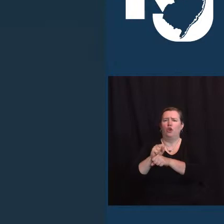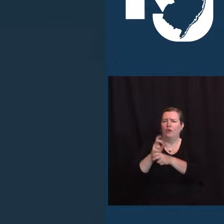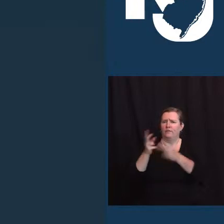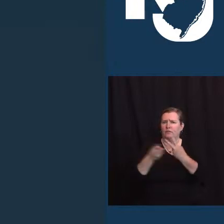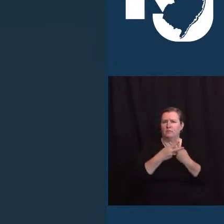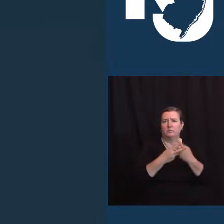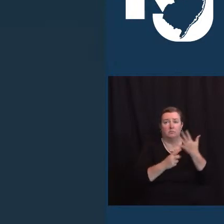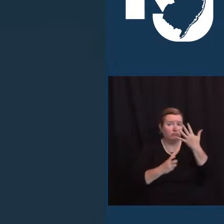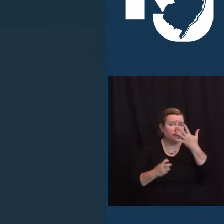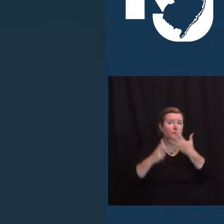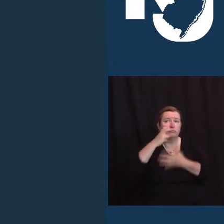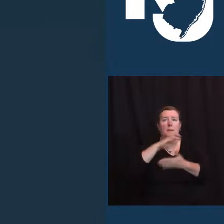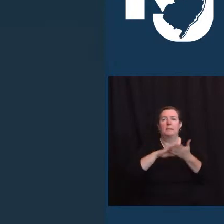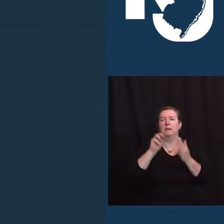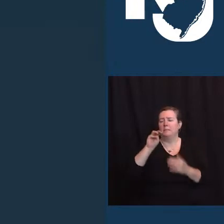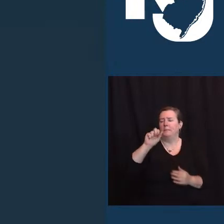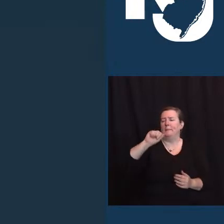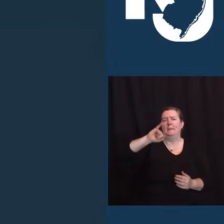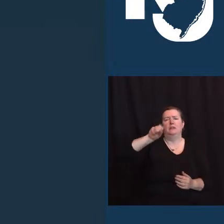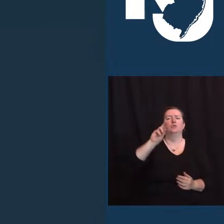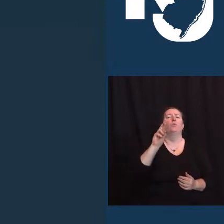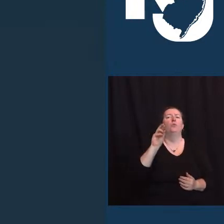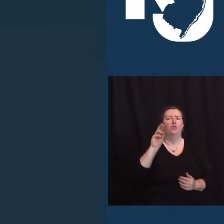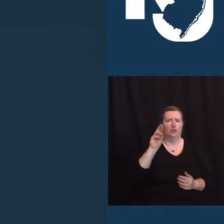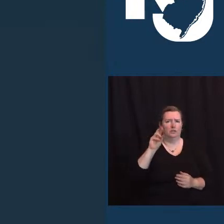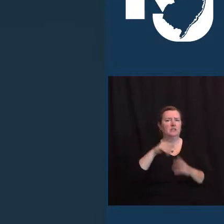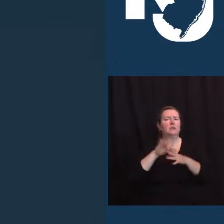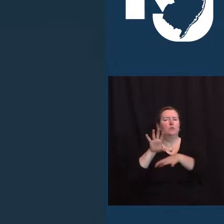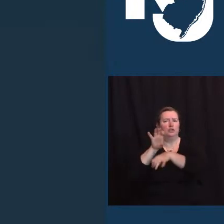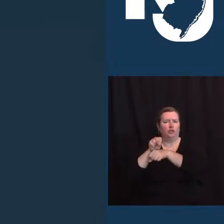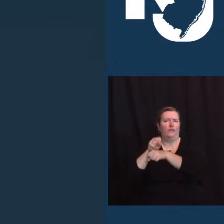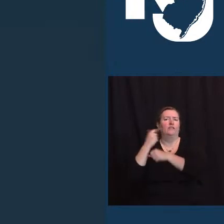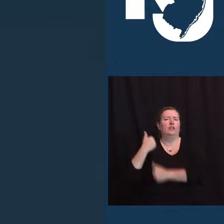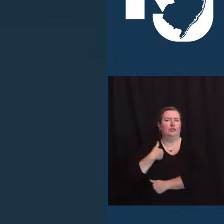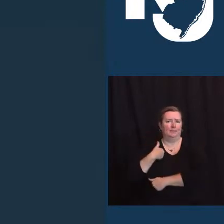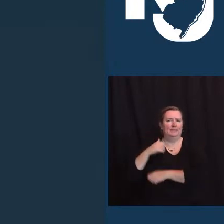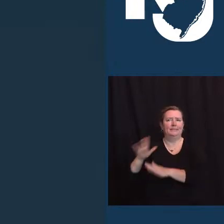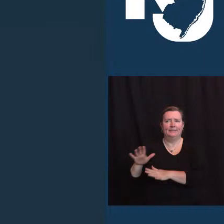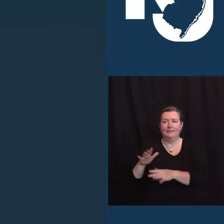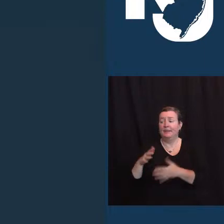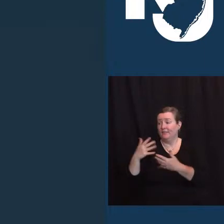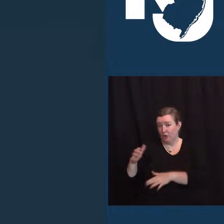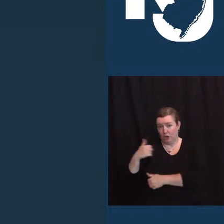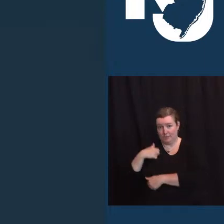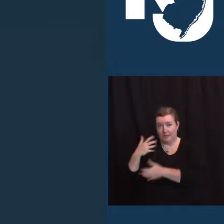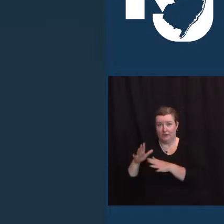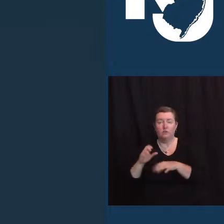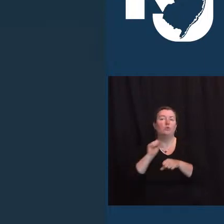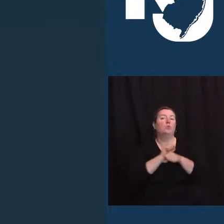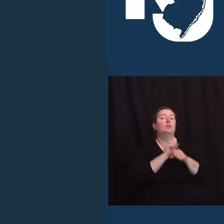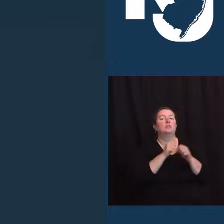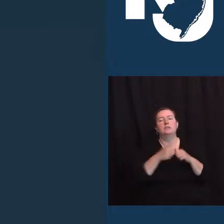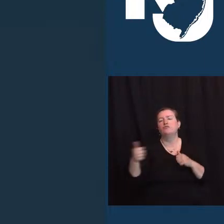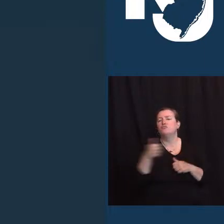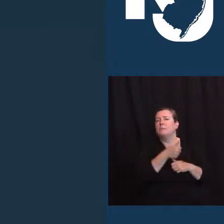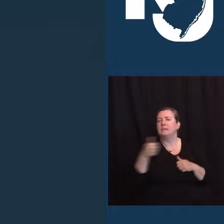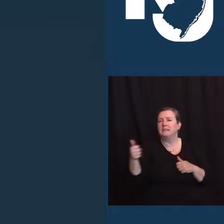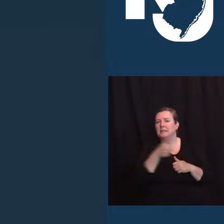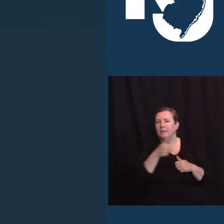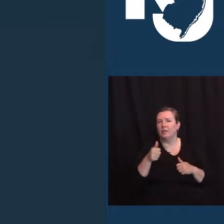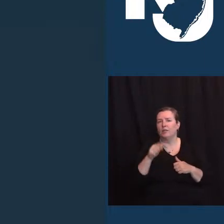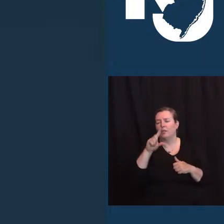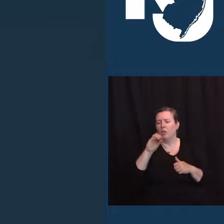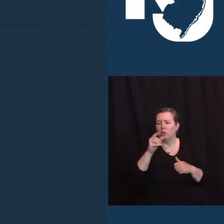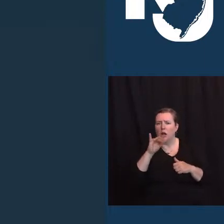major before all was said and done. Following his Army days, he worked in transportation and logistics for the Dennis Trucking